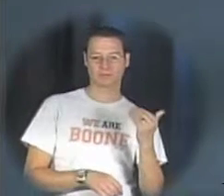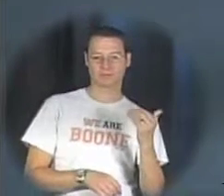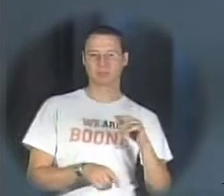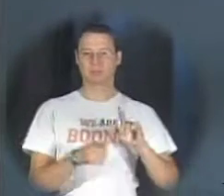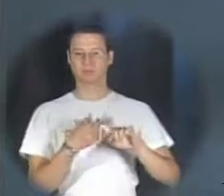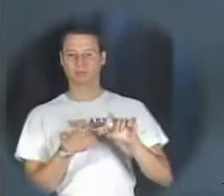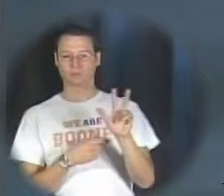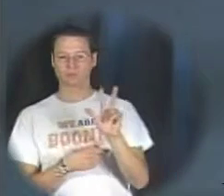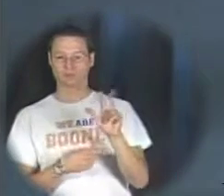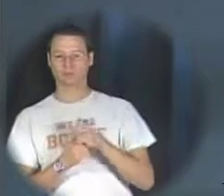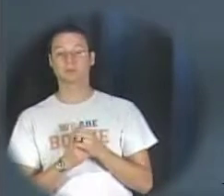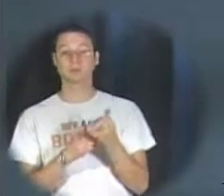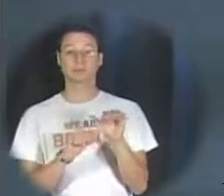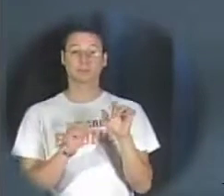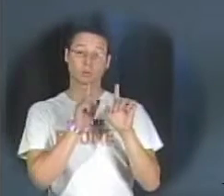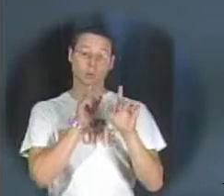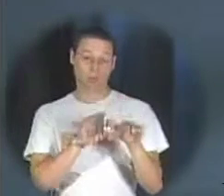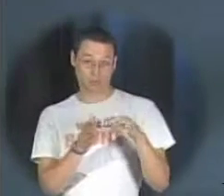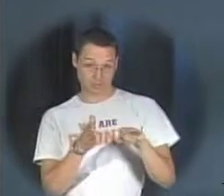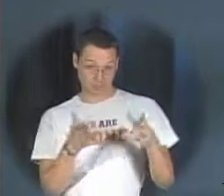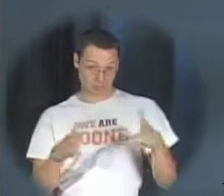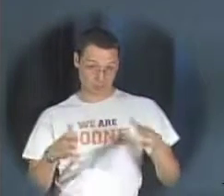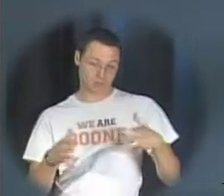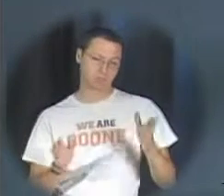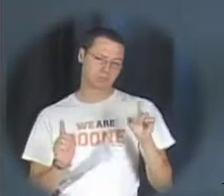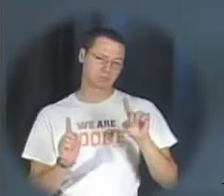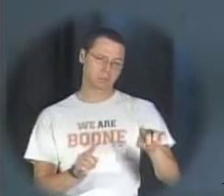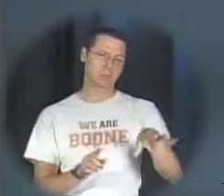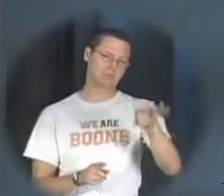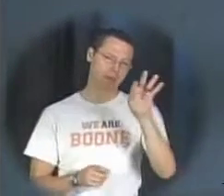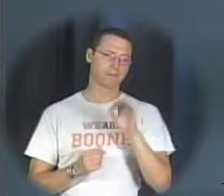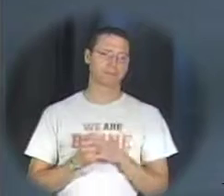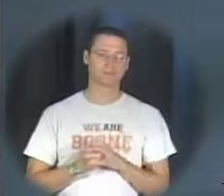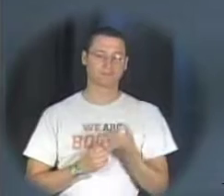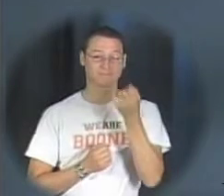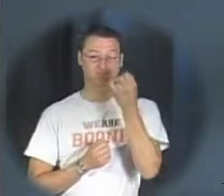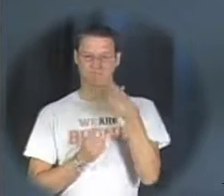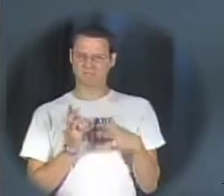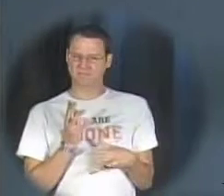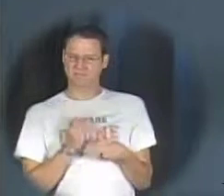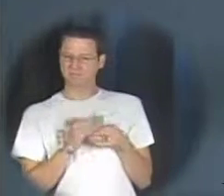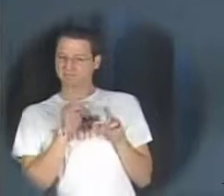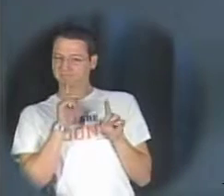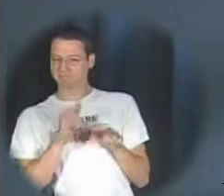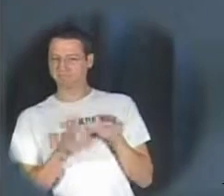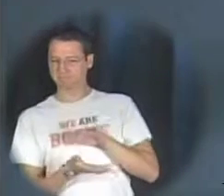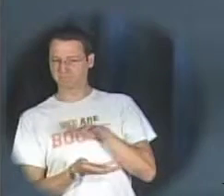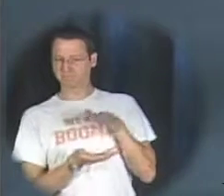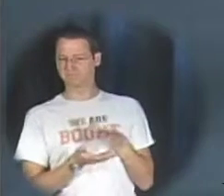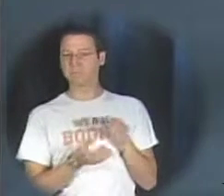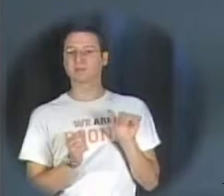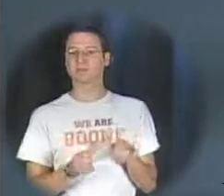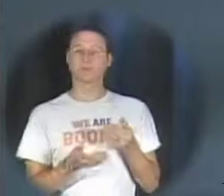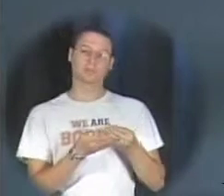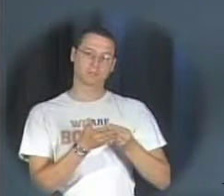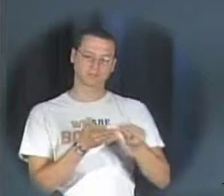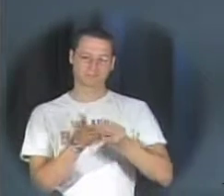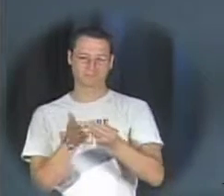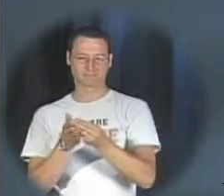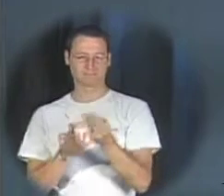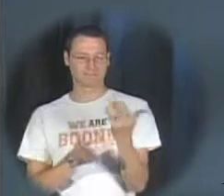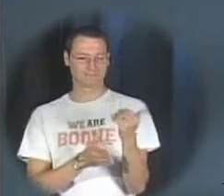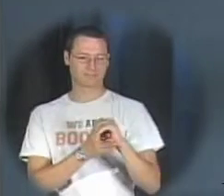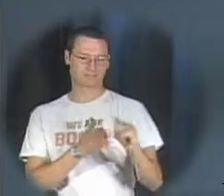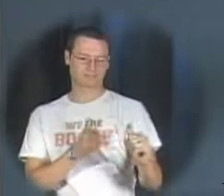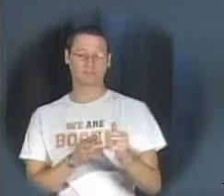them and paid for their signs may simply come by and pick them up. There are a limited number of extra signs, which will be available for purchase for $15